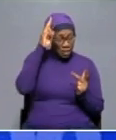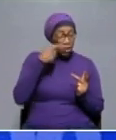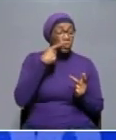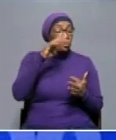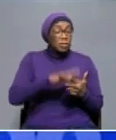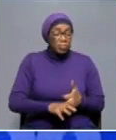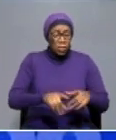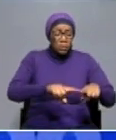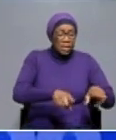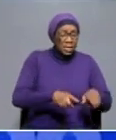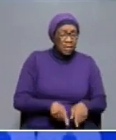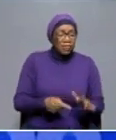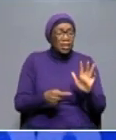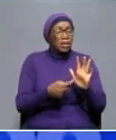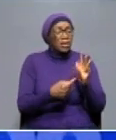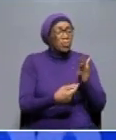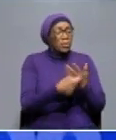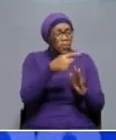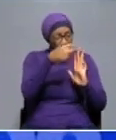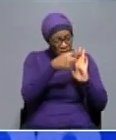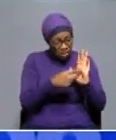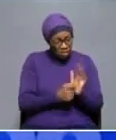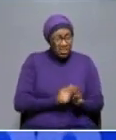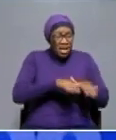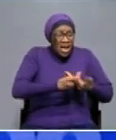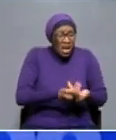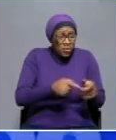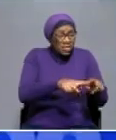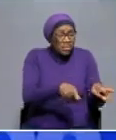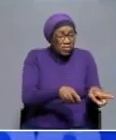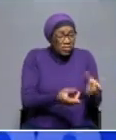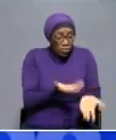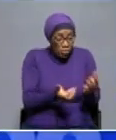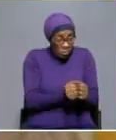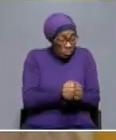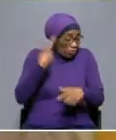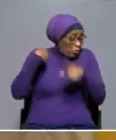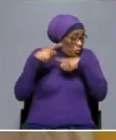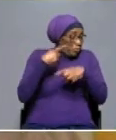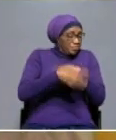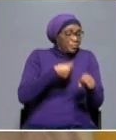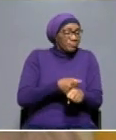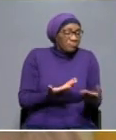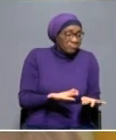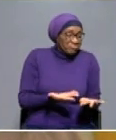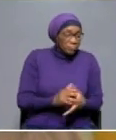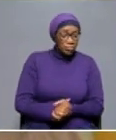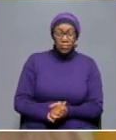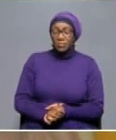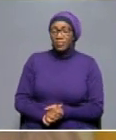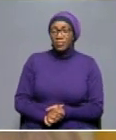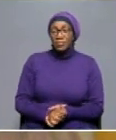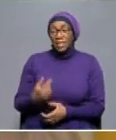of issues. How was this address any different from the previous years? I think overall it was